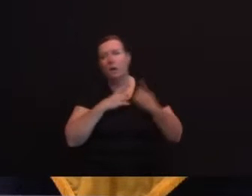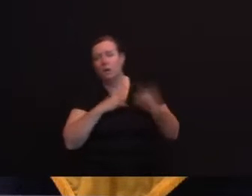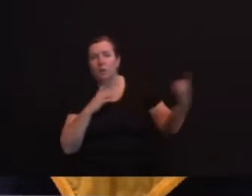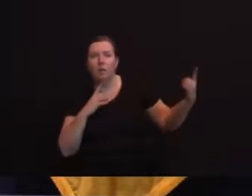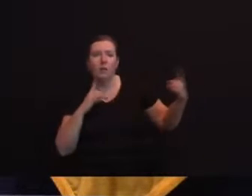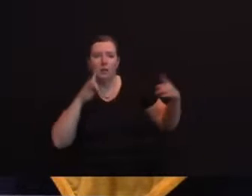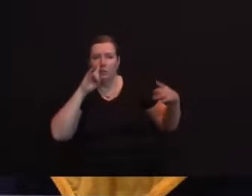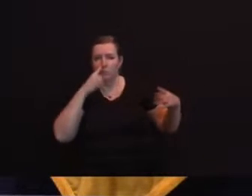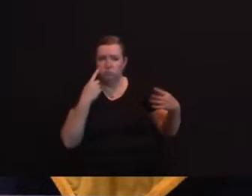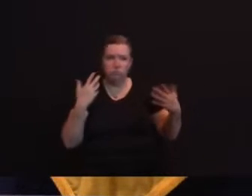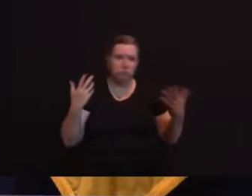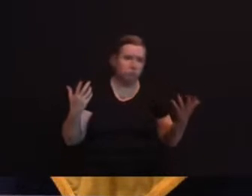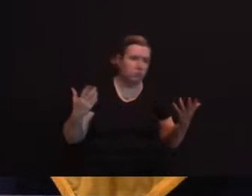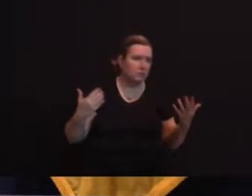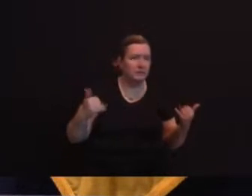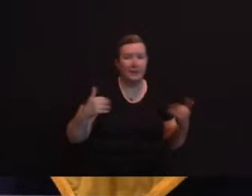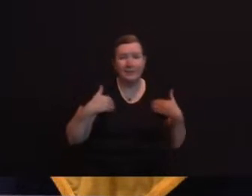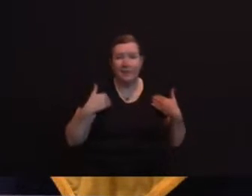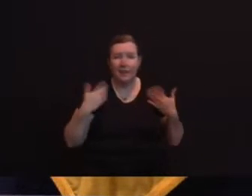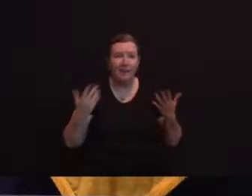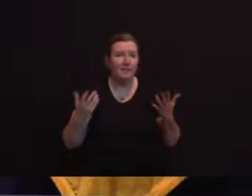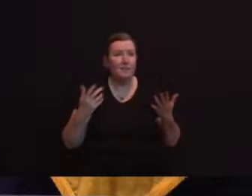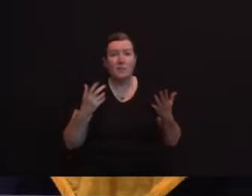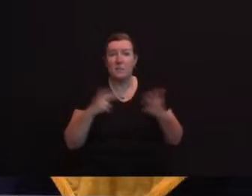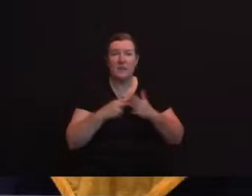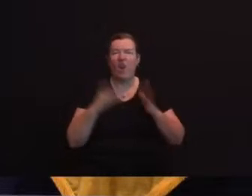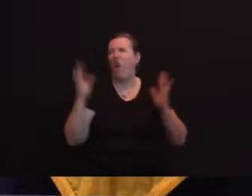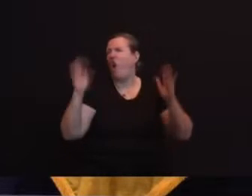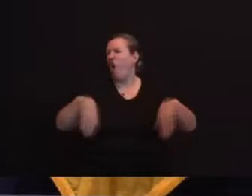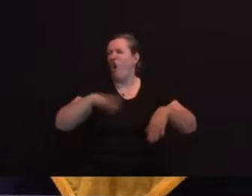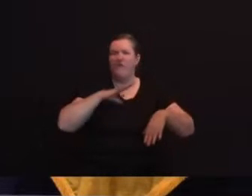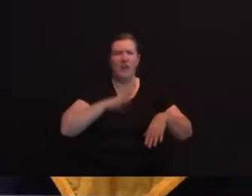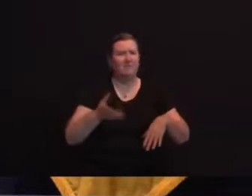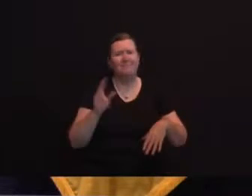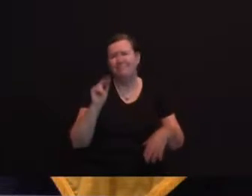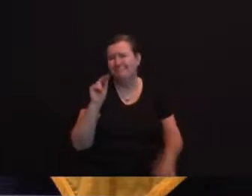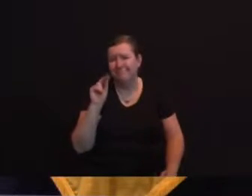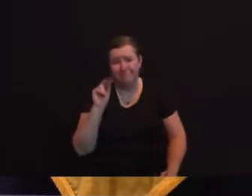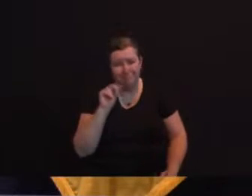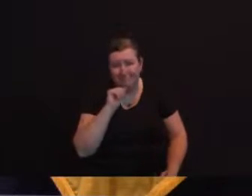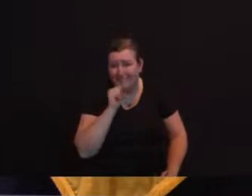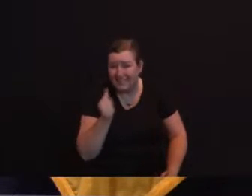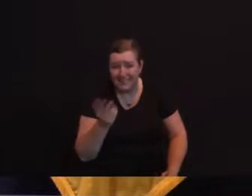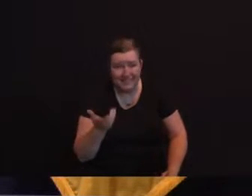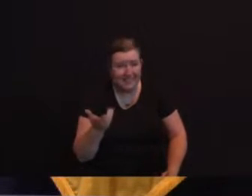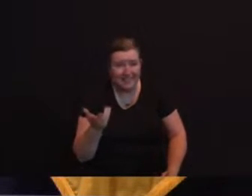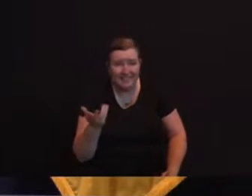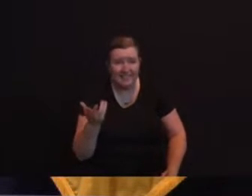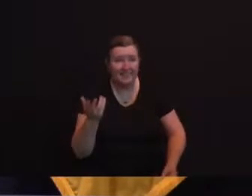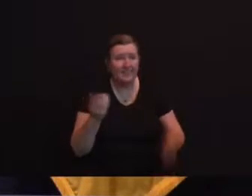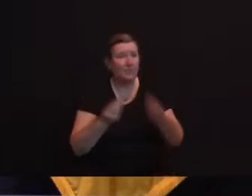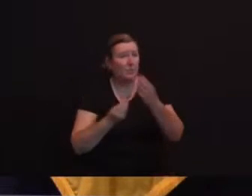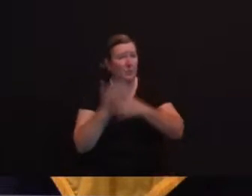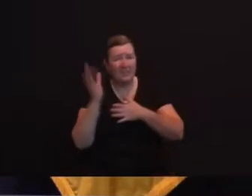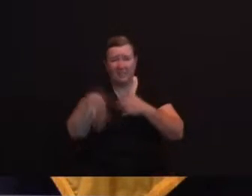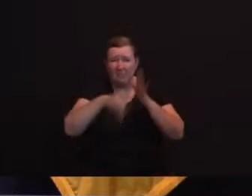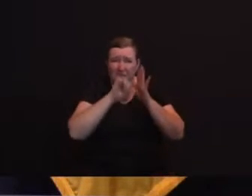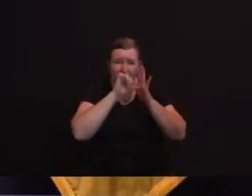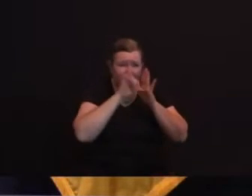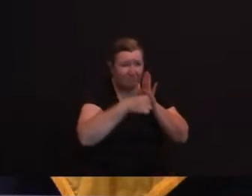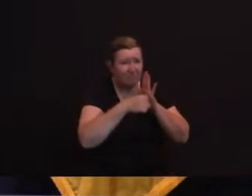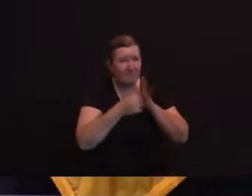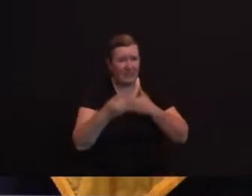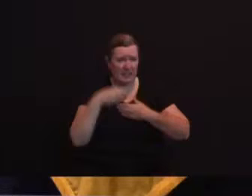young and healthy, that they're not invincible. This was something we spent a ton of time on in the spring, that they could be asymptomatic in good